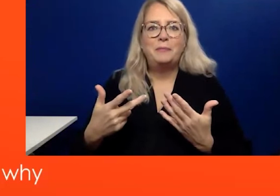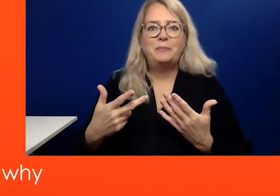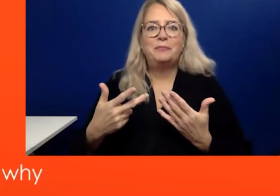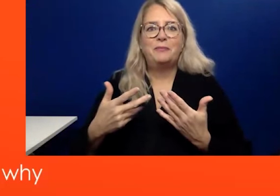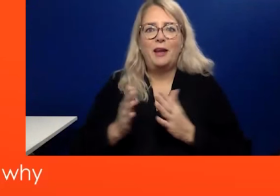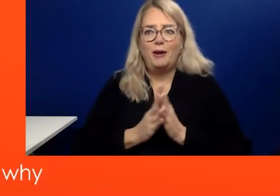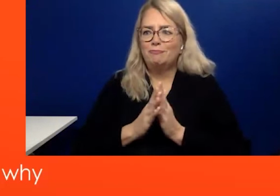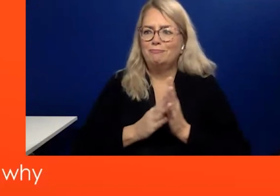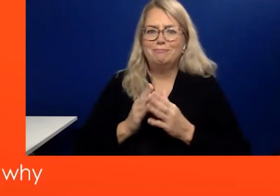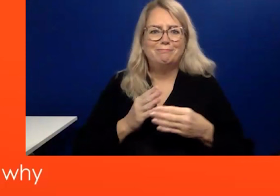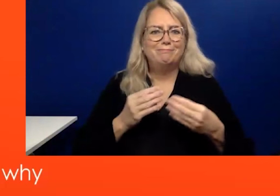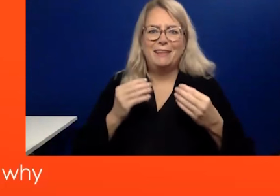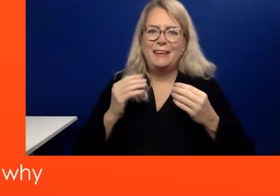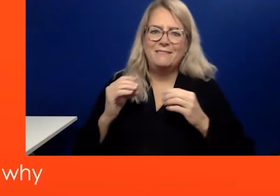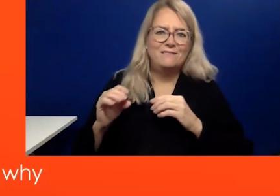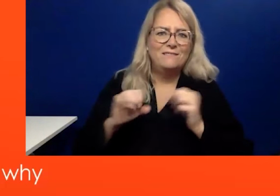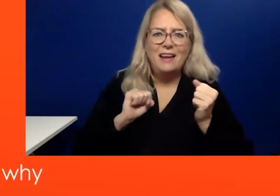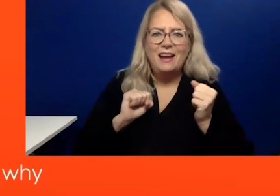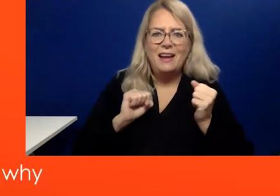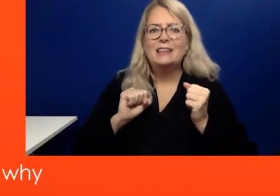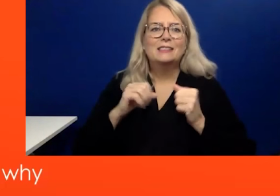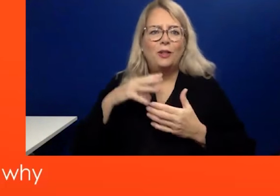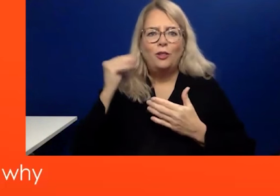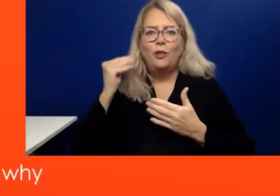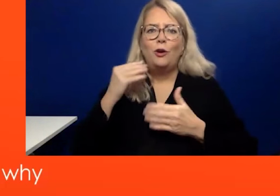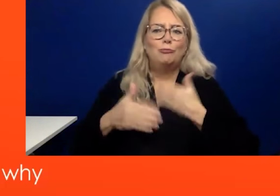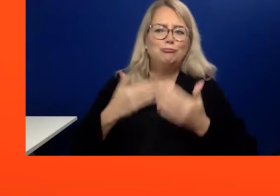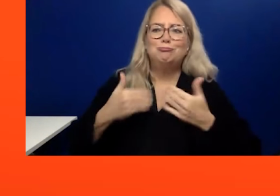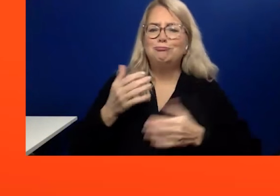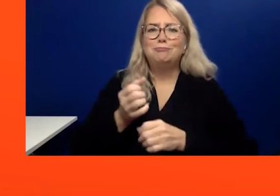job faster and my family will be better off because of it.